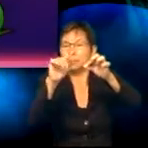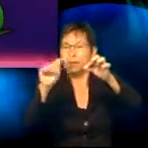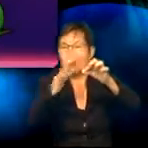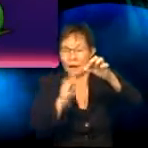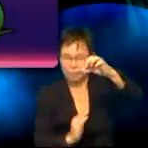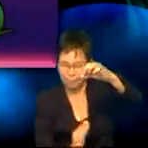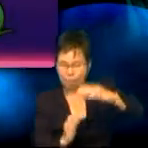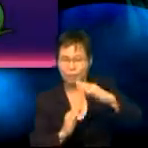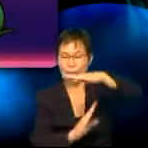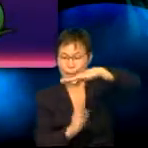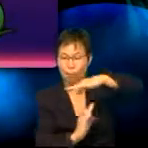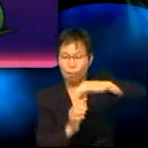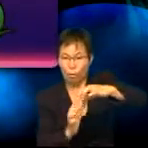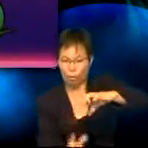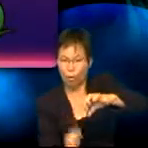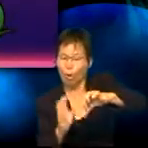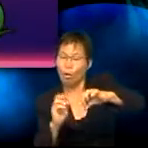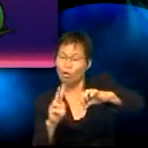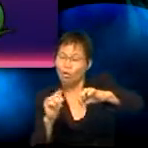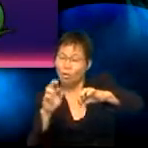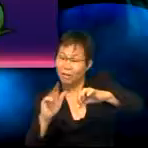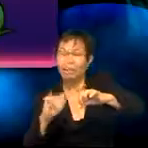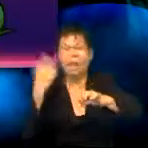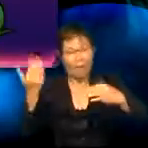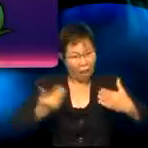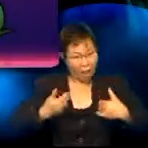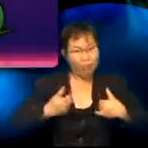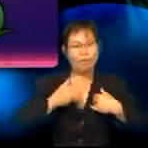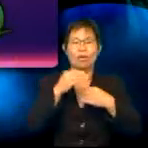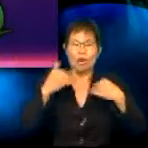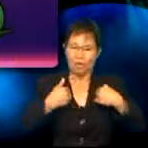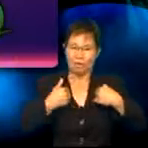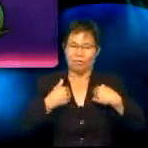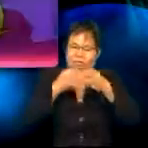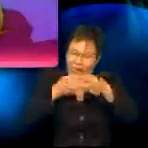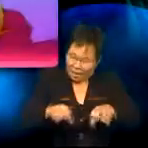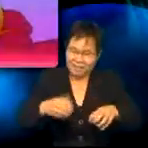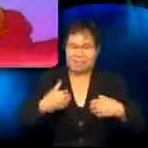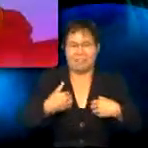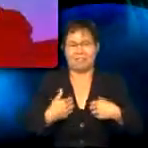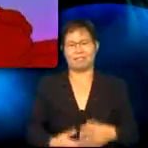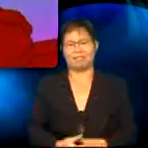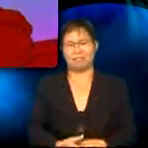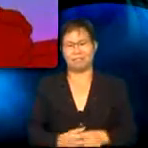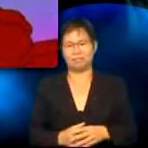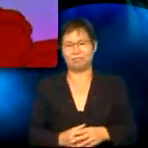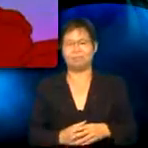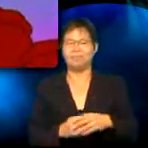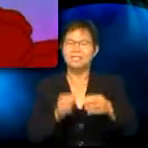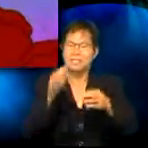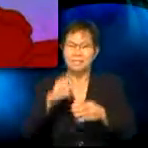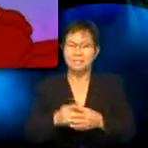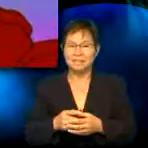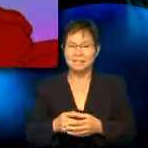of the style is the ovary that contains ovules or eggs. And just what does